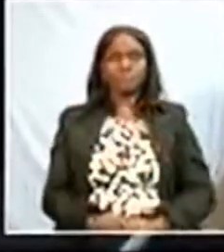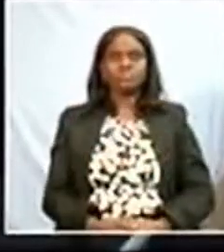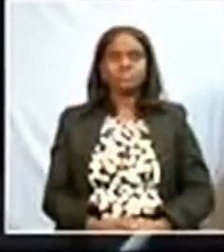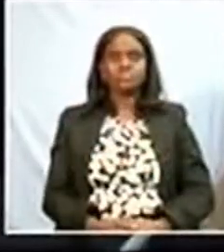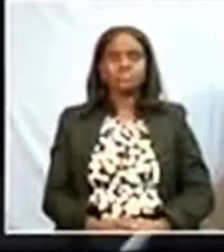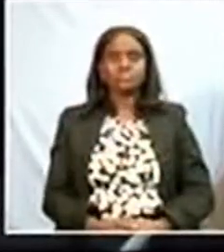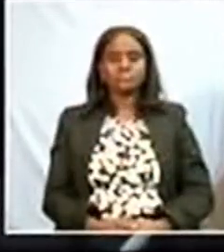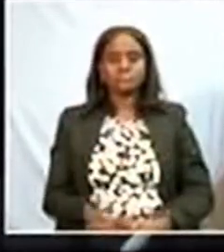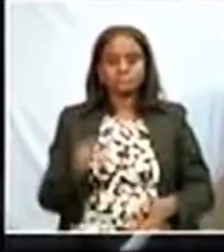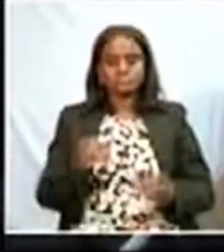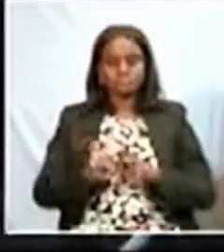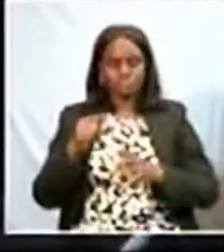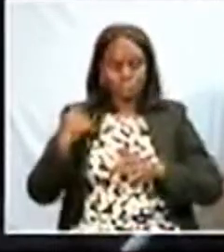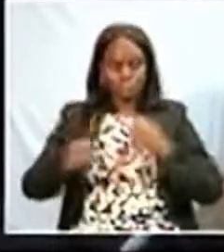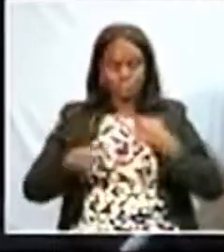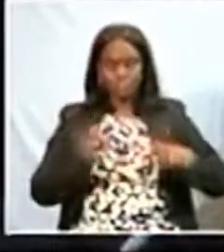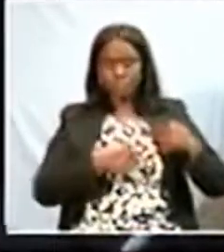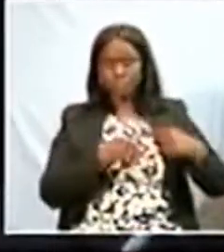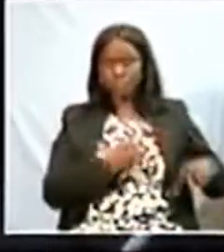in Kanfinsa